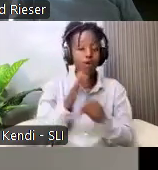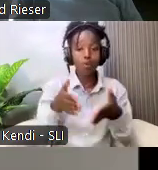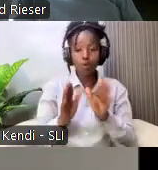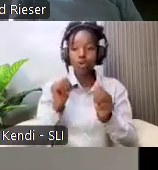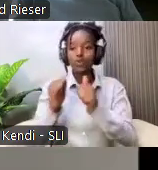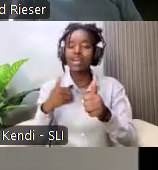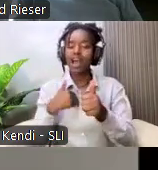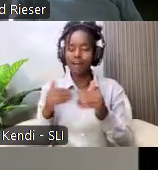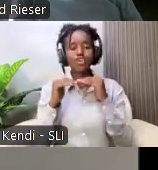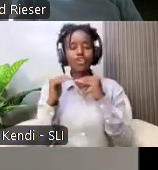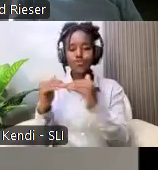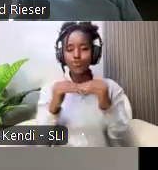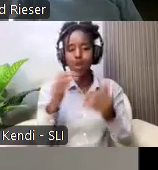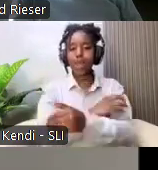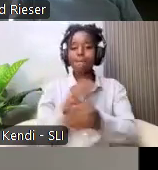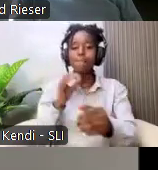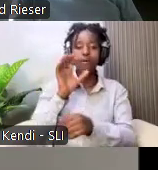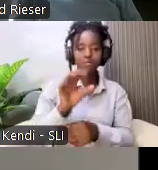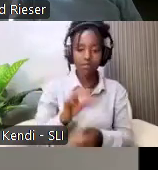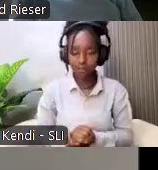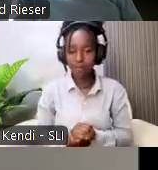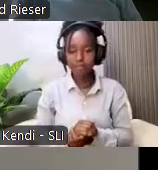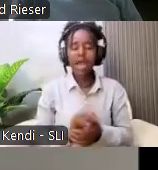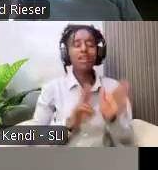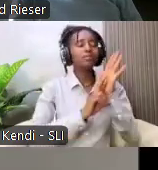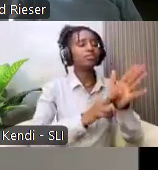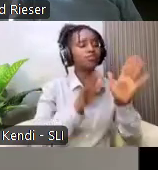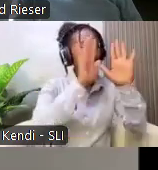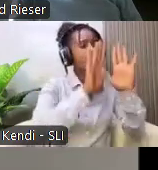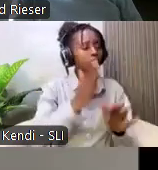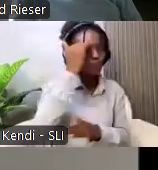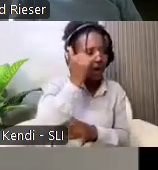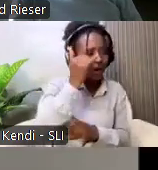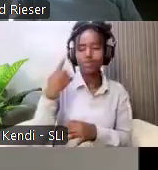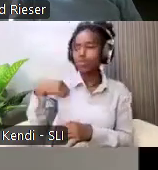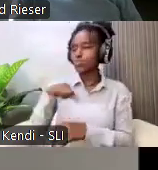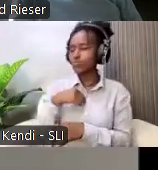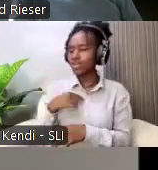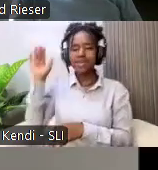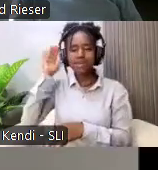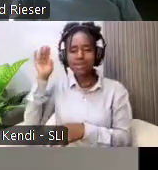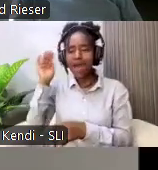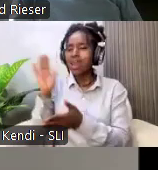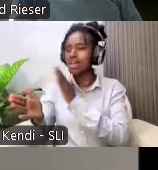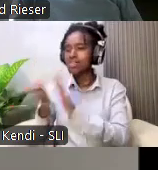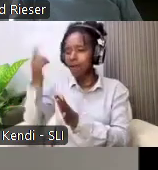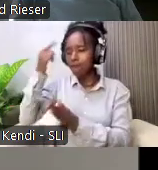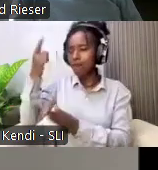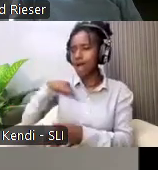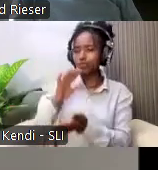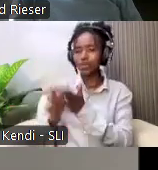does representation matter? We often hear the phrase, nothing about us without us, right? But this